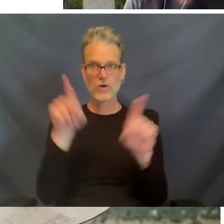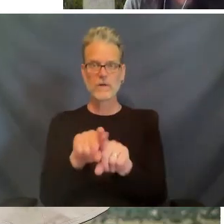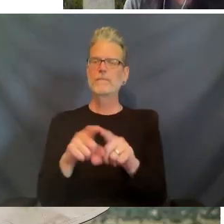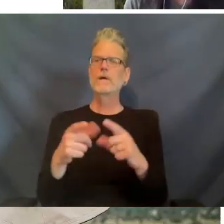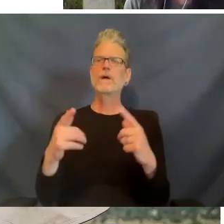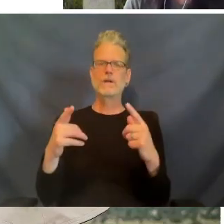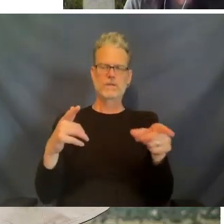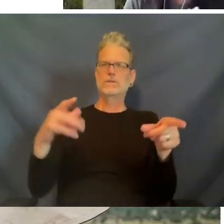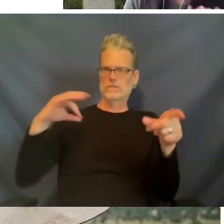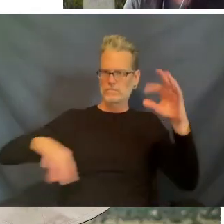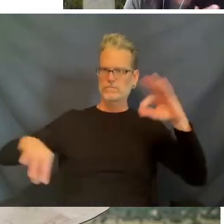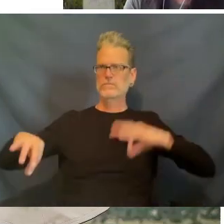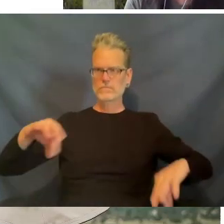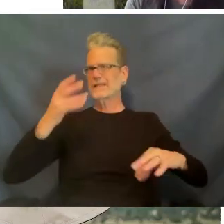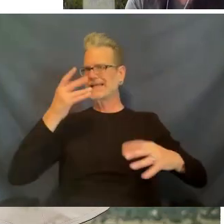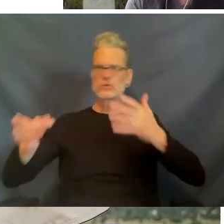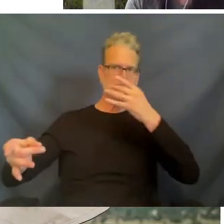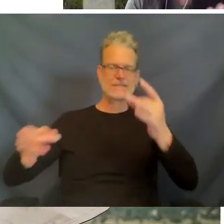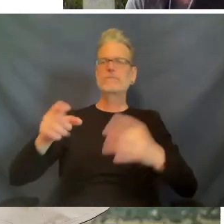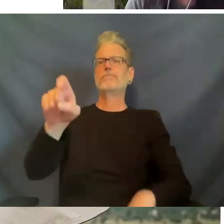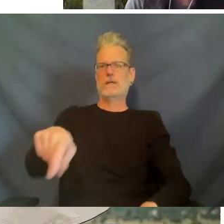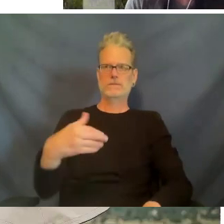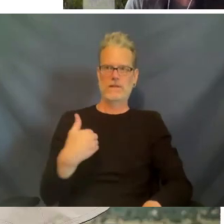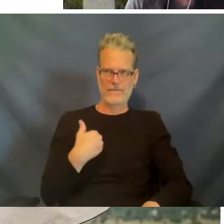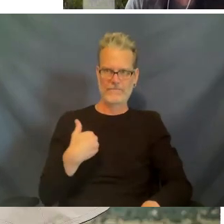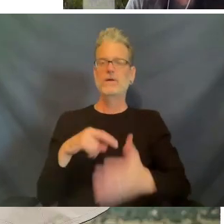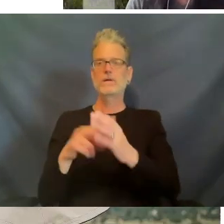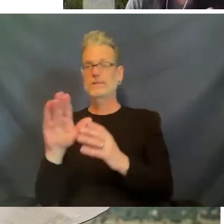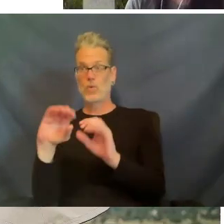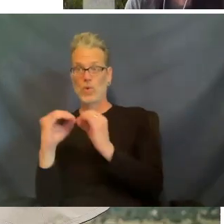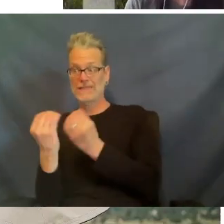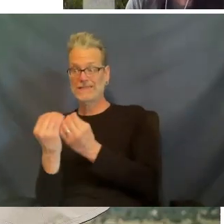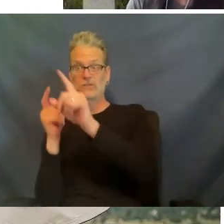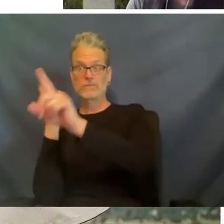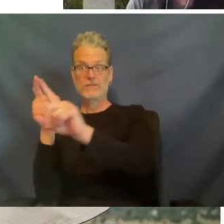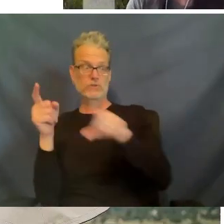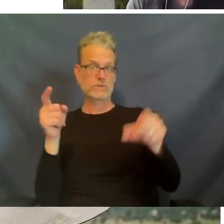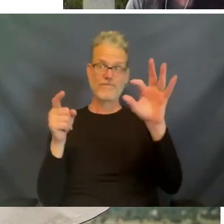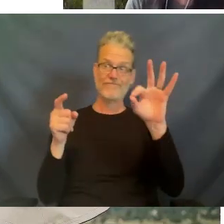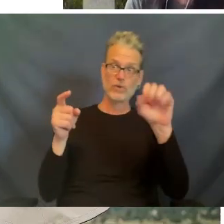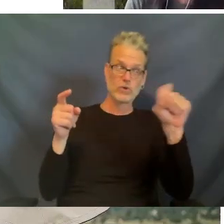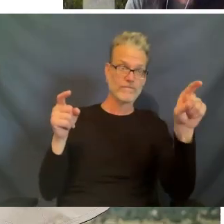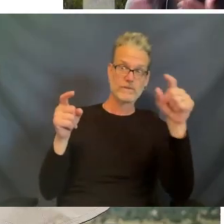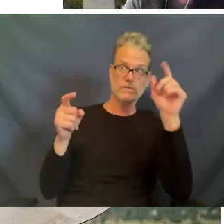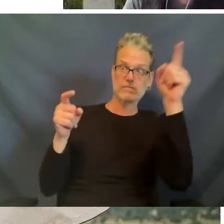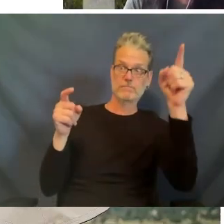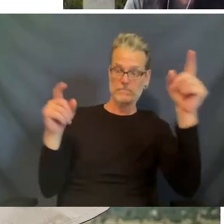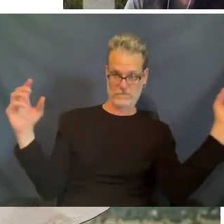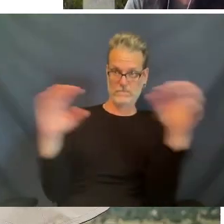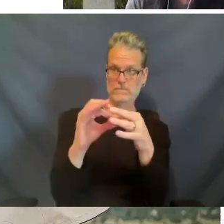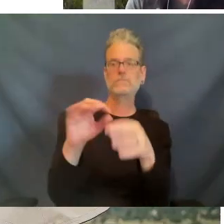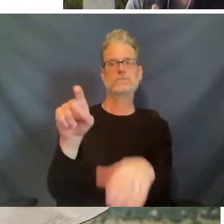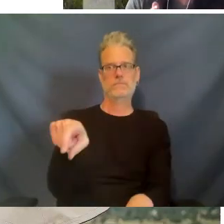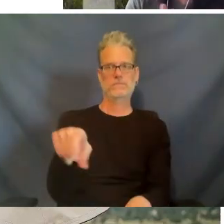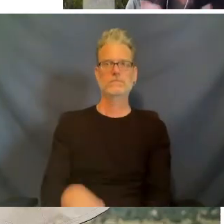is necessary, and that means there must be alignment between your organization's mission and the Forest Service's. We have a match policy